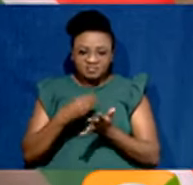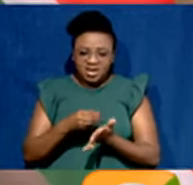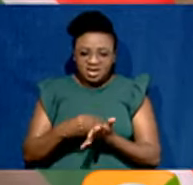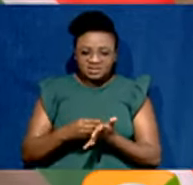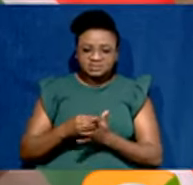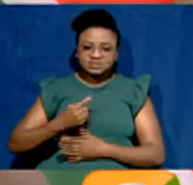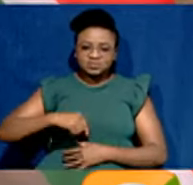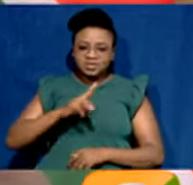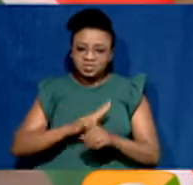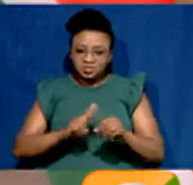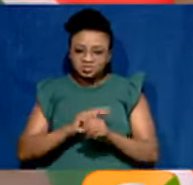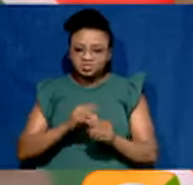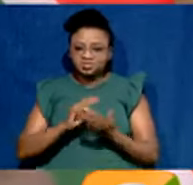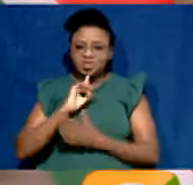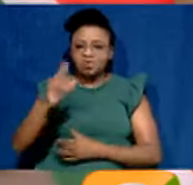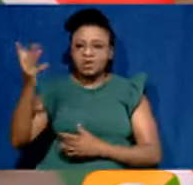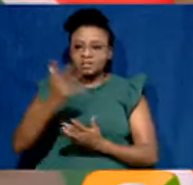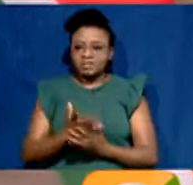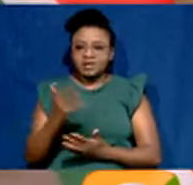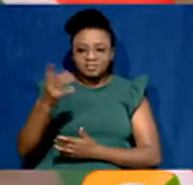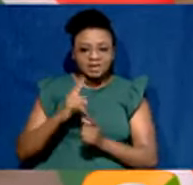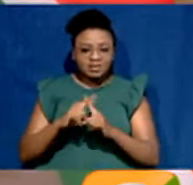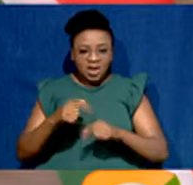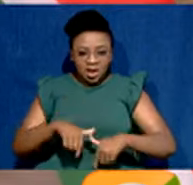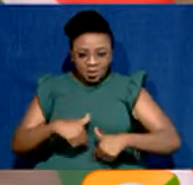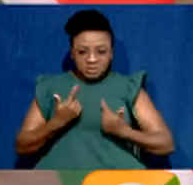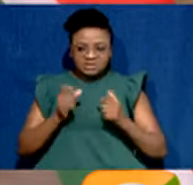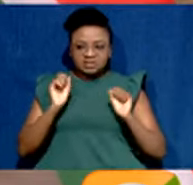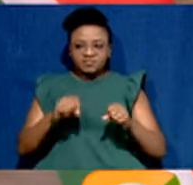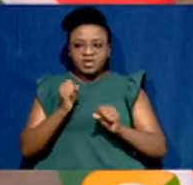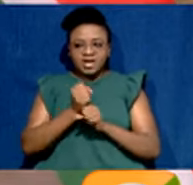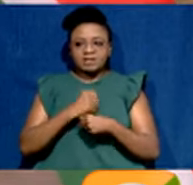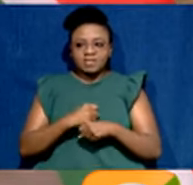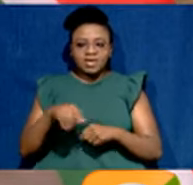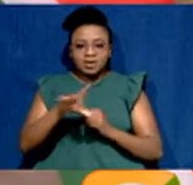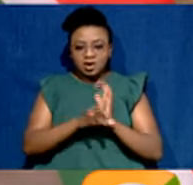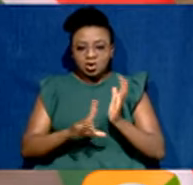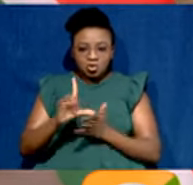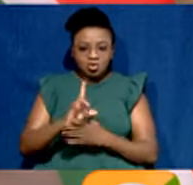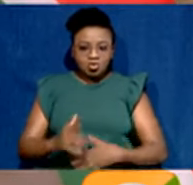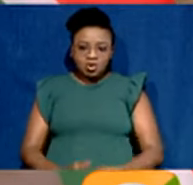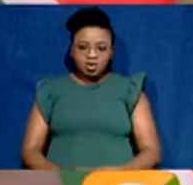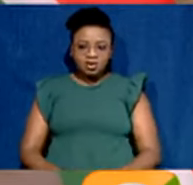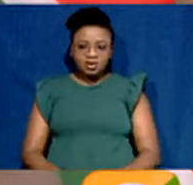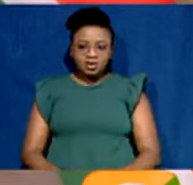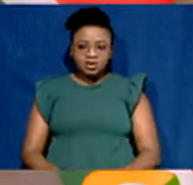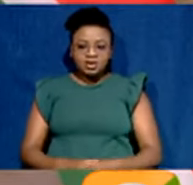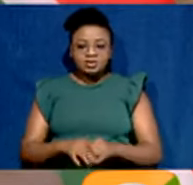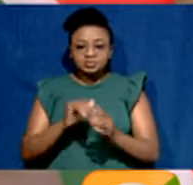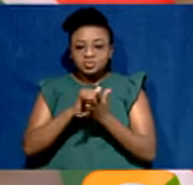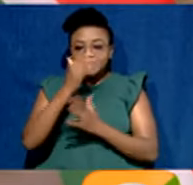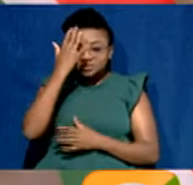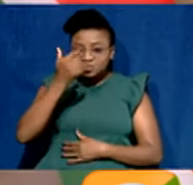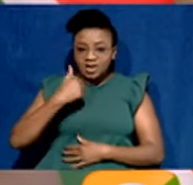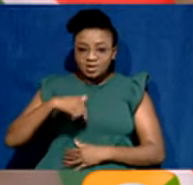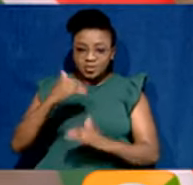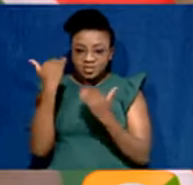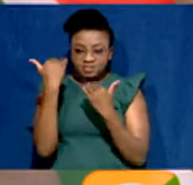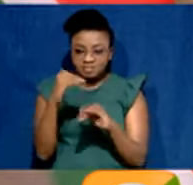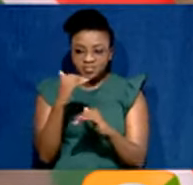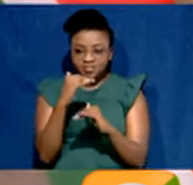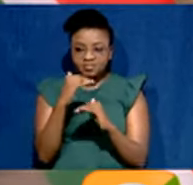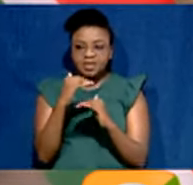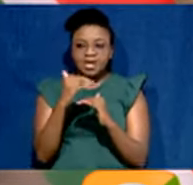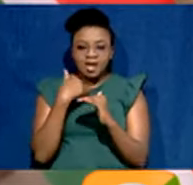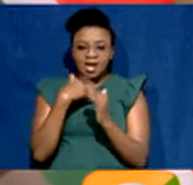money to import when we can manufacture them locally. That is the reason why we have put a levy on